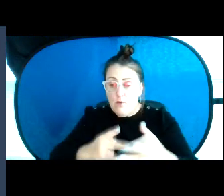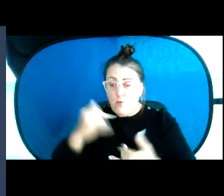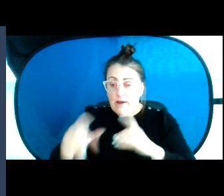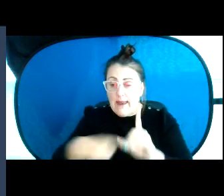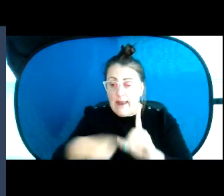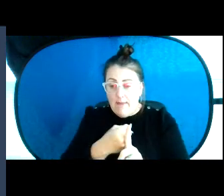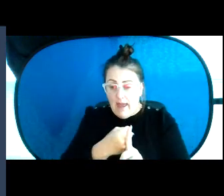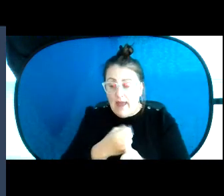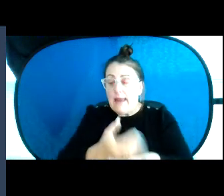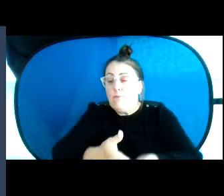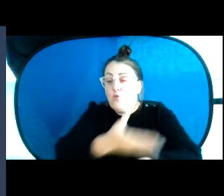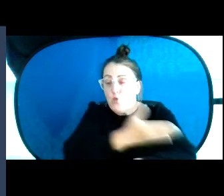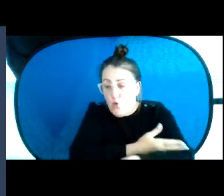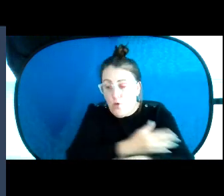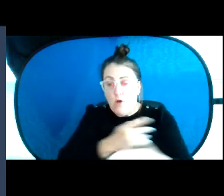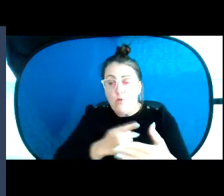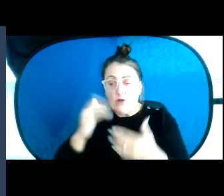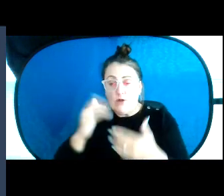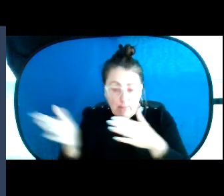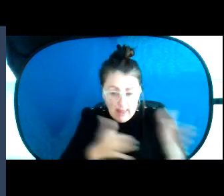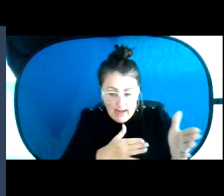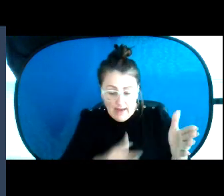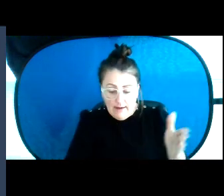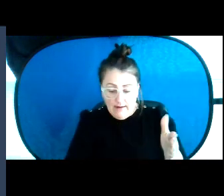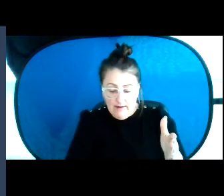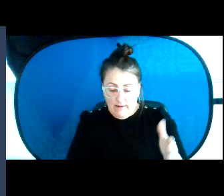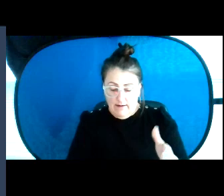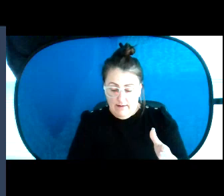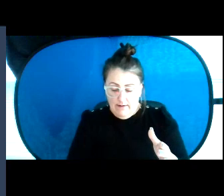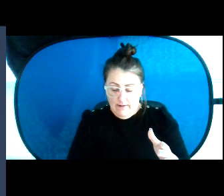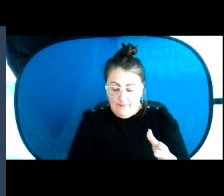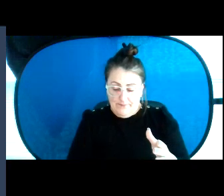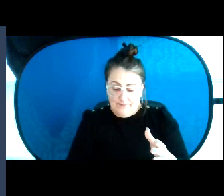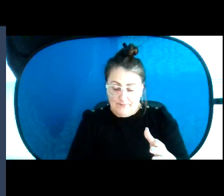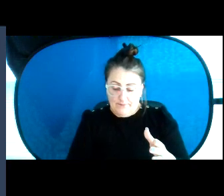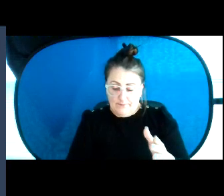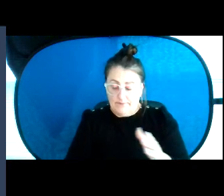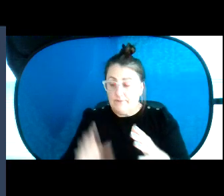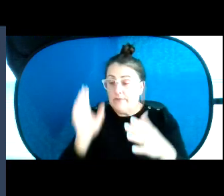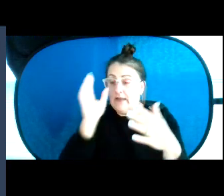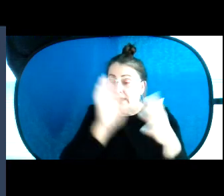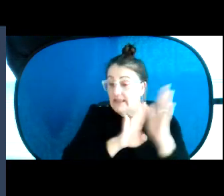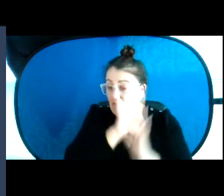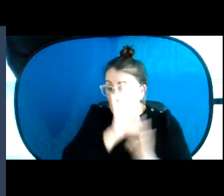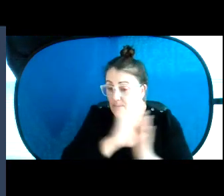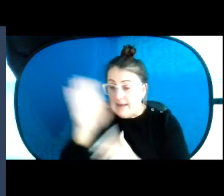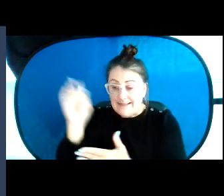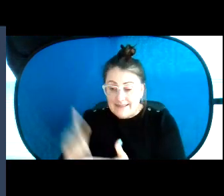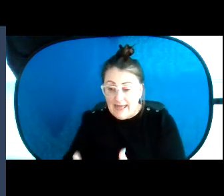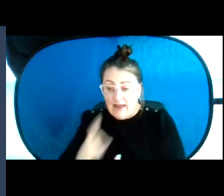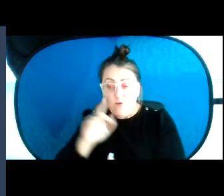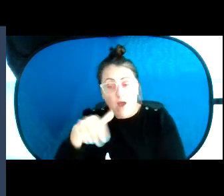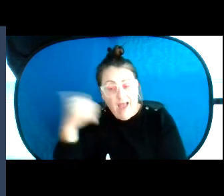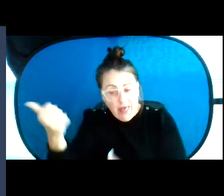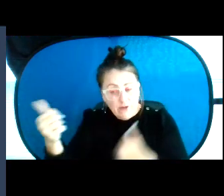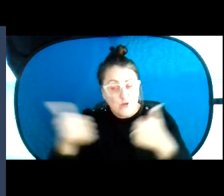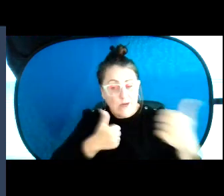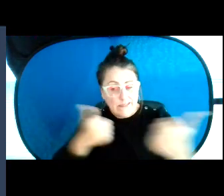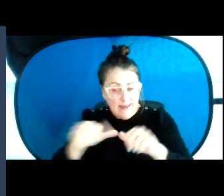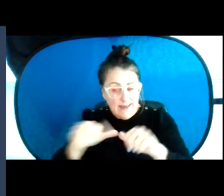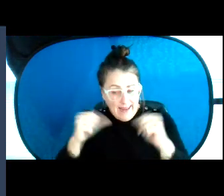and improve project planning, development, and design, as well as for other transportation agencies